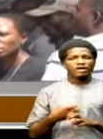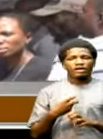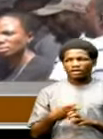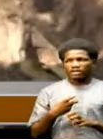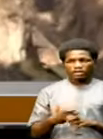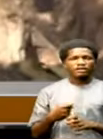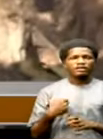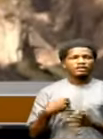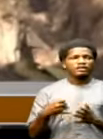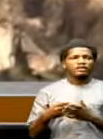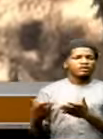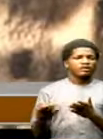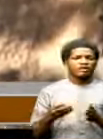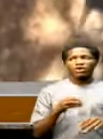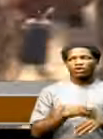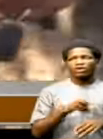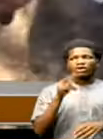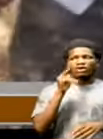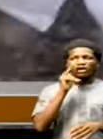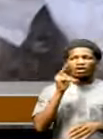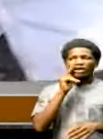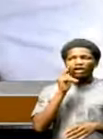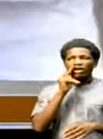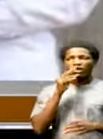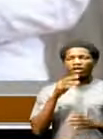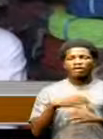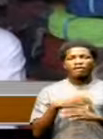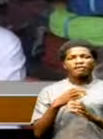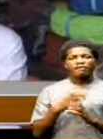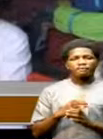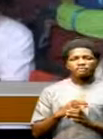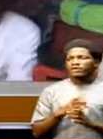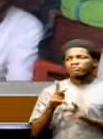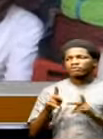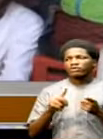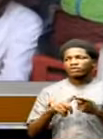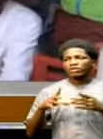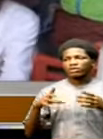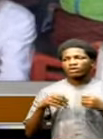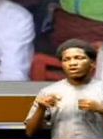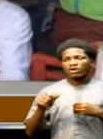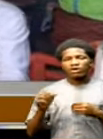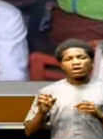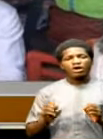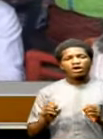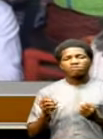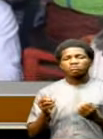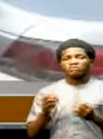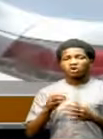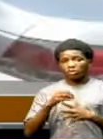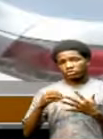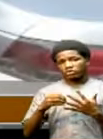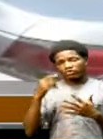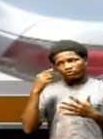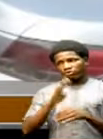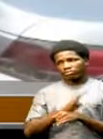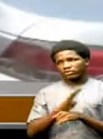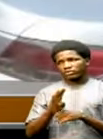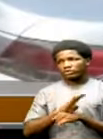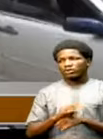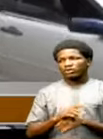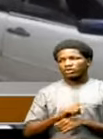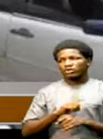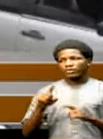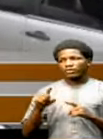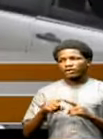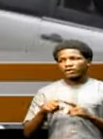it brought on Nigerians and the economy made citizens to embrace other options for their business transaction. When they buy the market, they'll